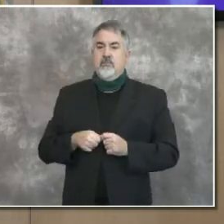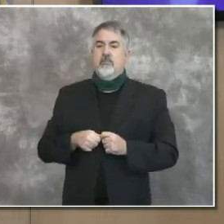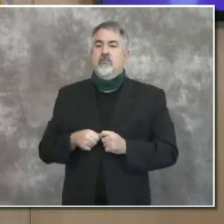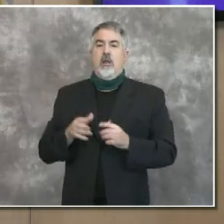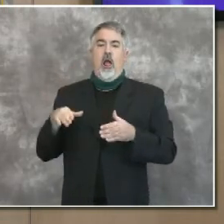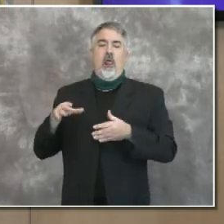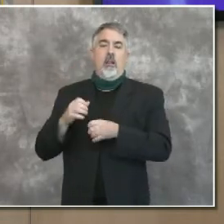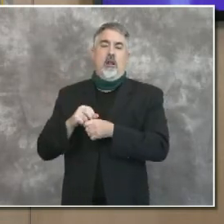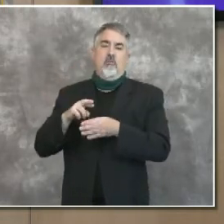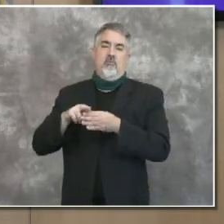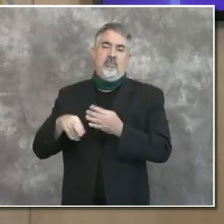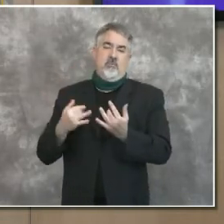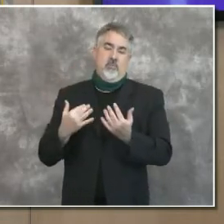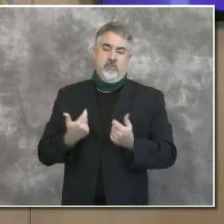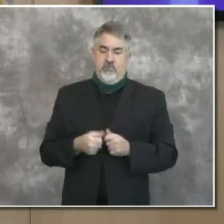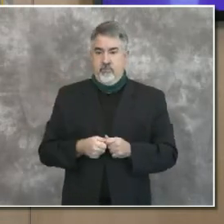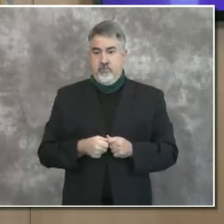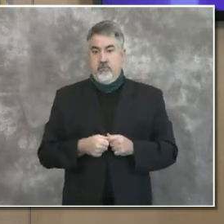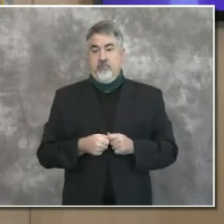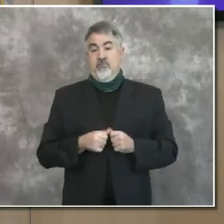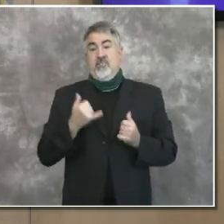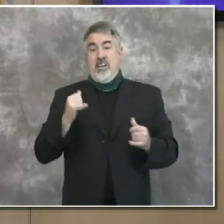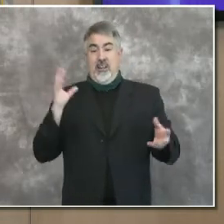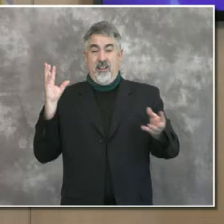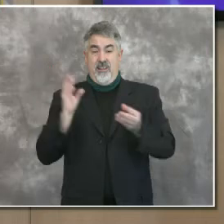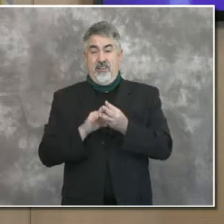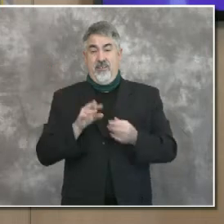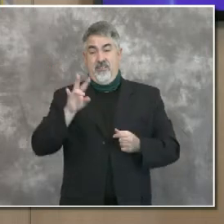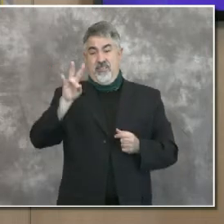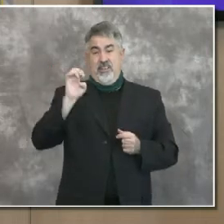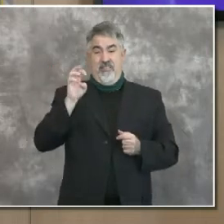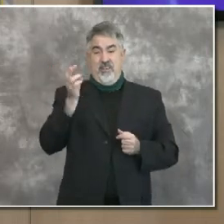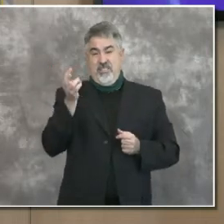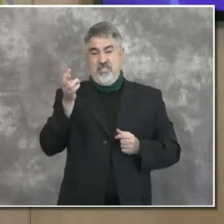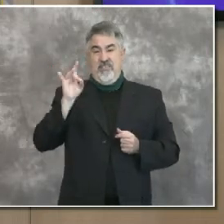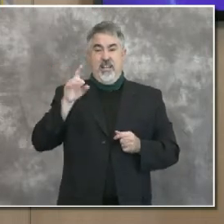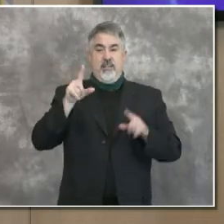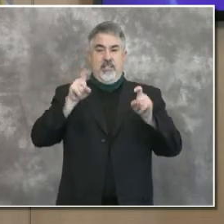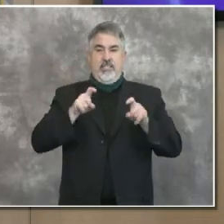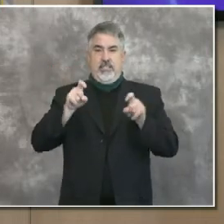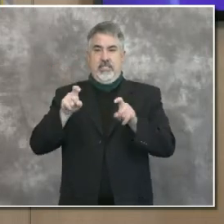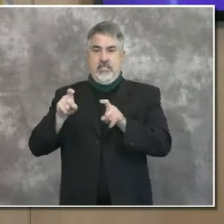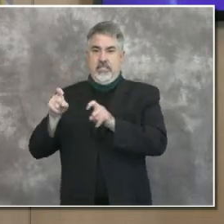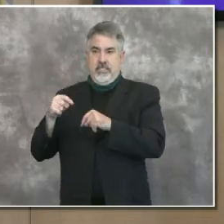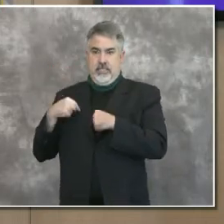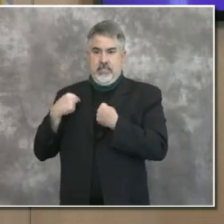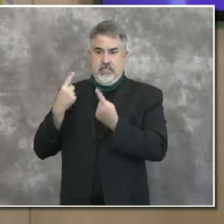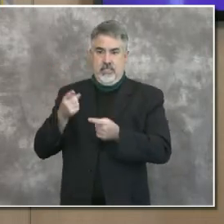administered to date is 767. This includes 530 residents,